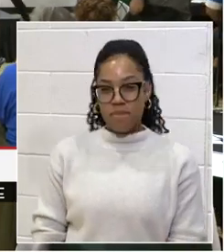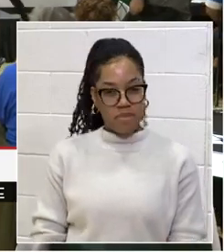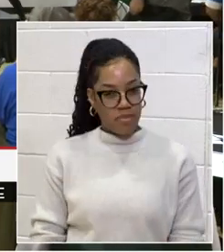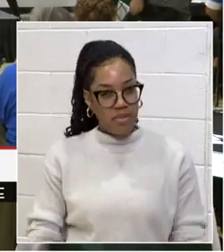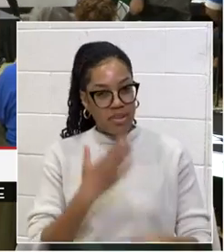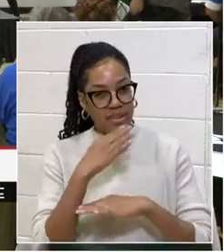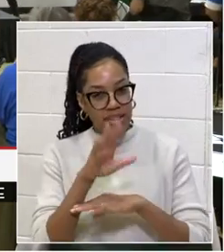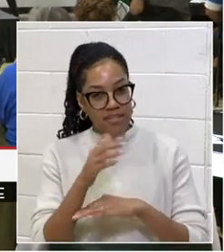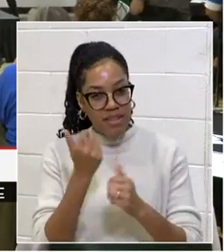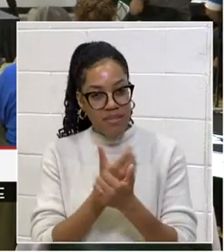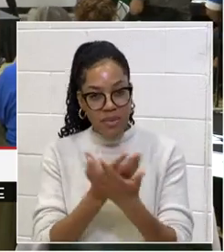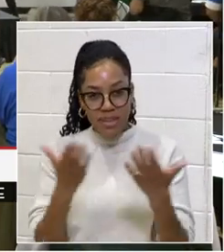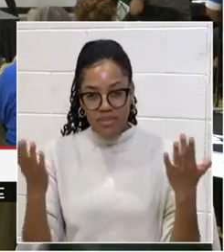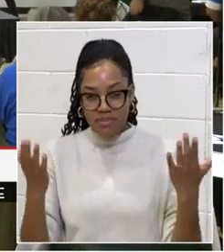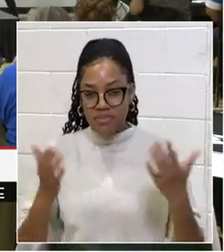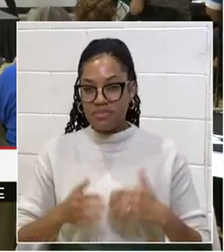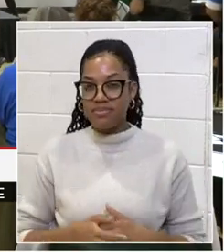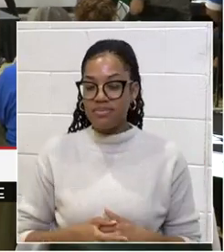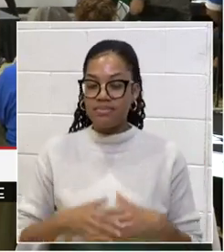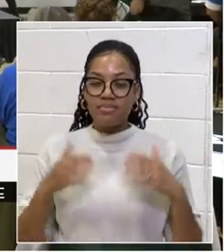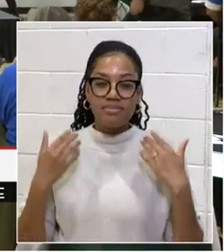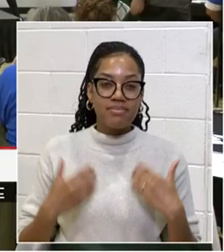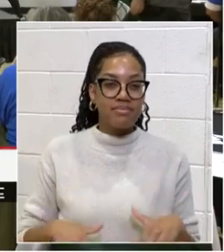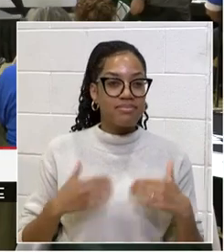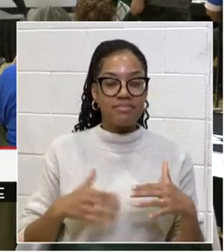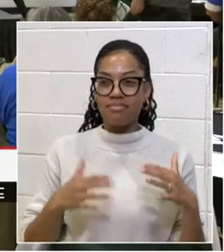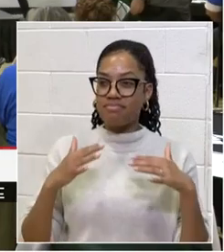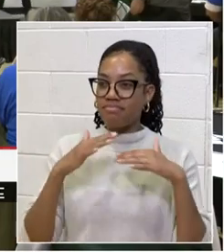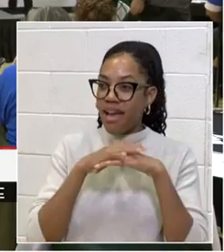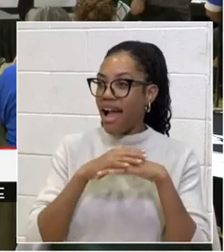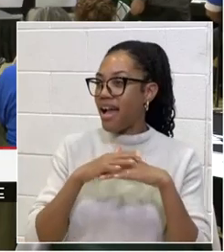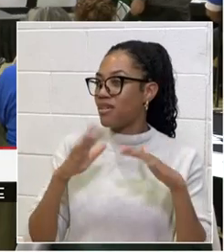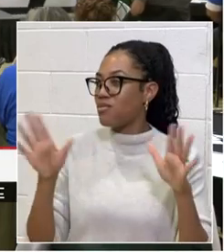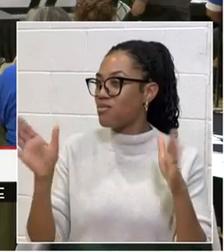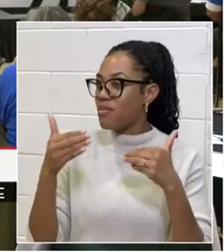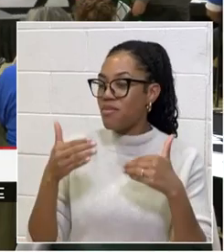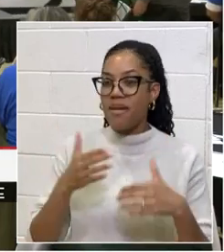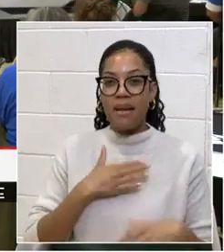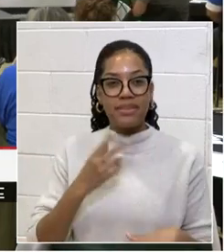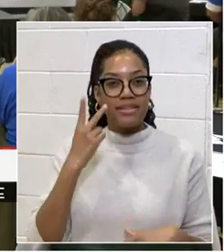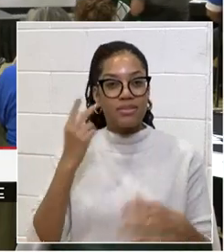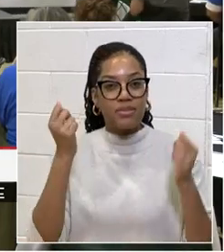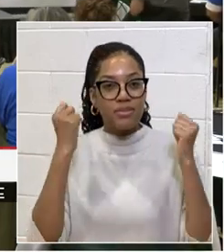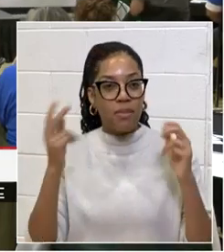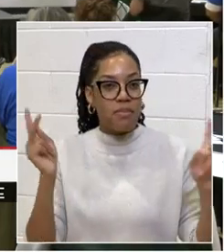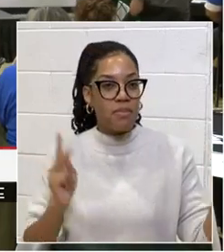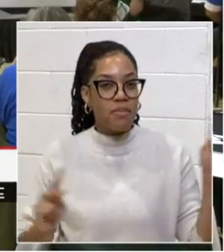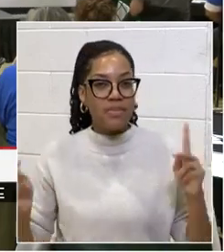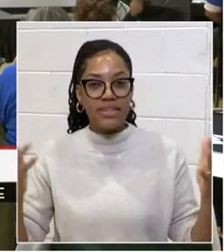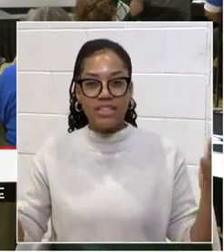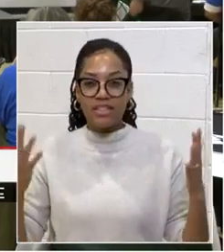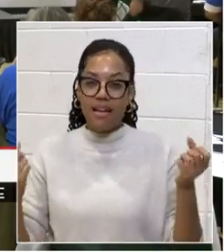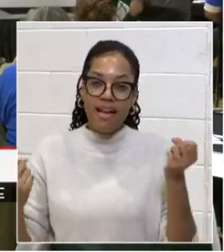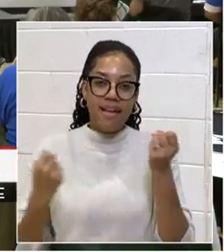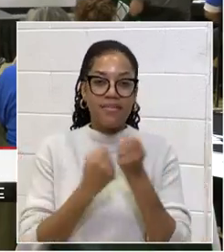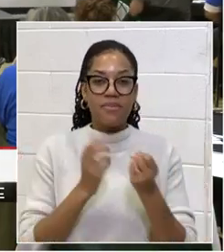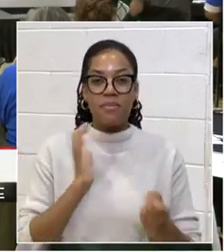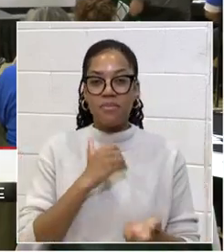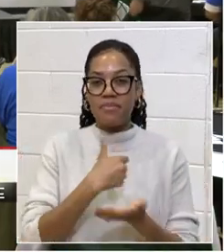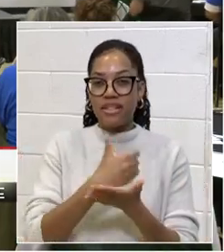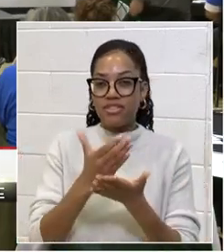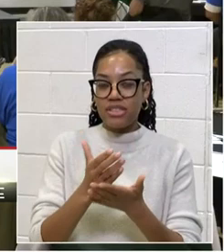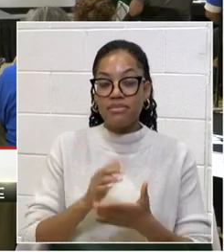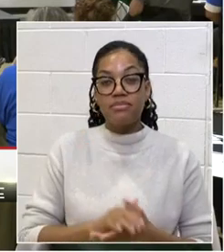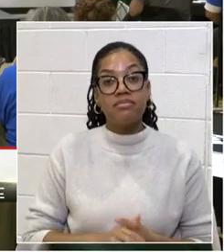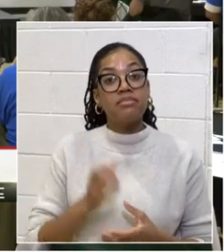Good evening, everyone. Good evening. It is a packed room, and I'm glad to see so many neighbors here to advocate for our budget. Just today, I